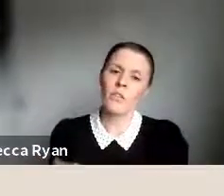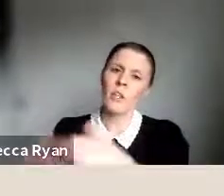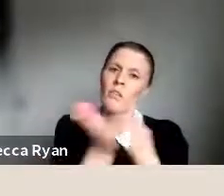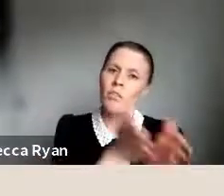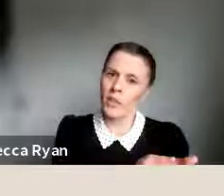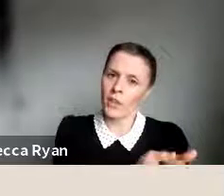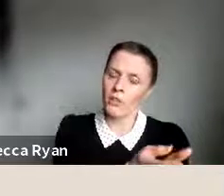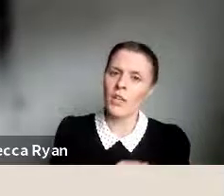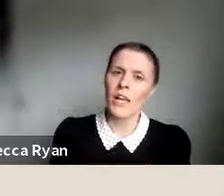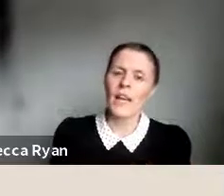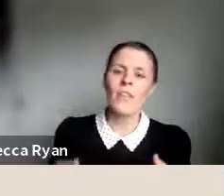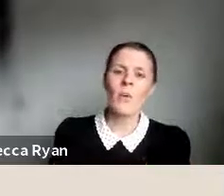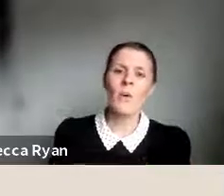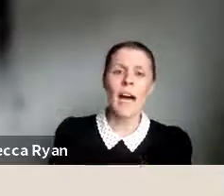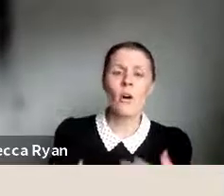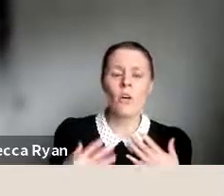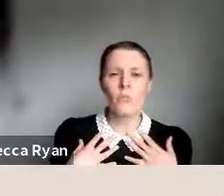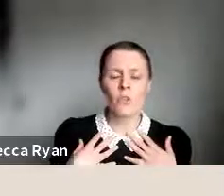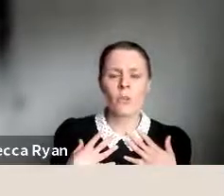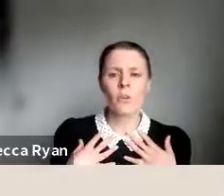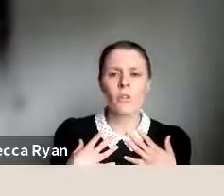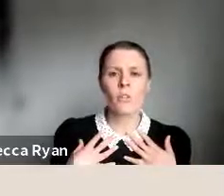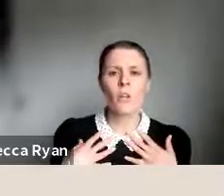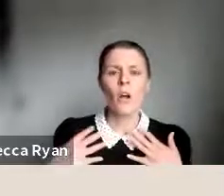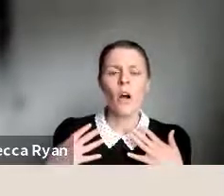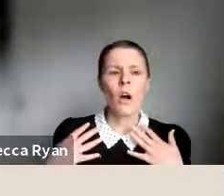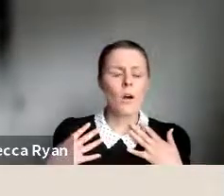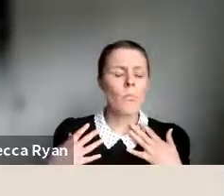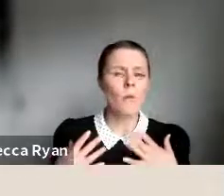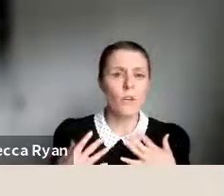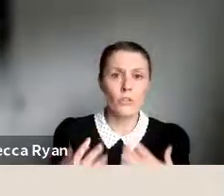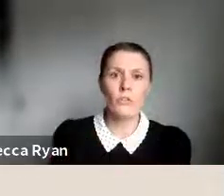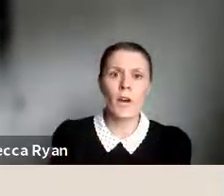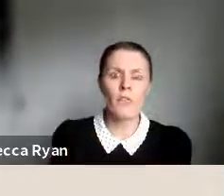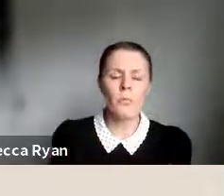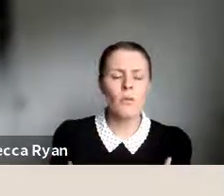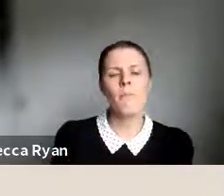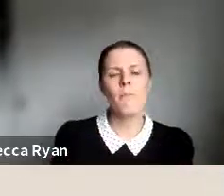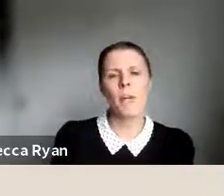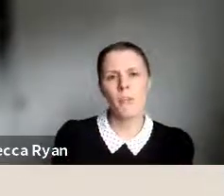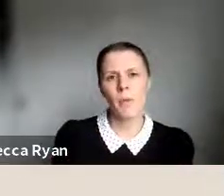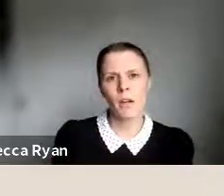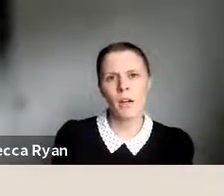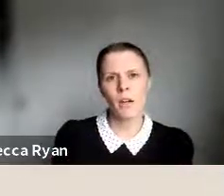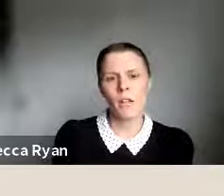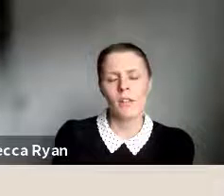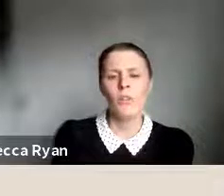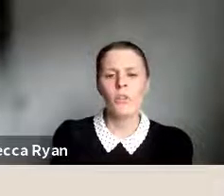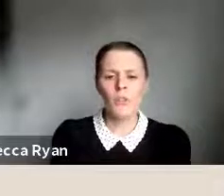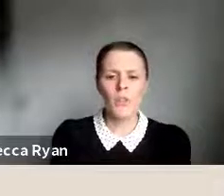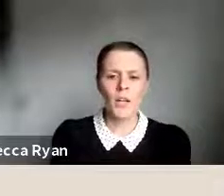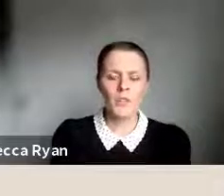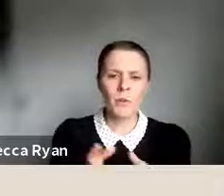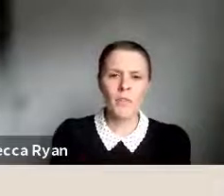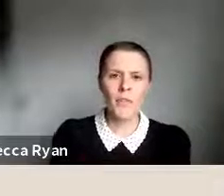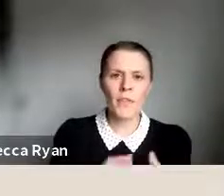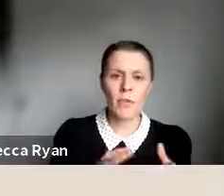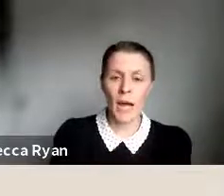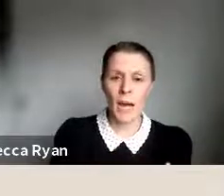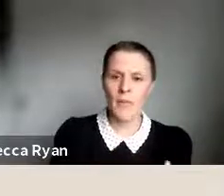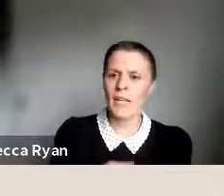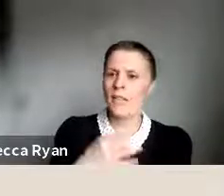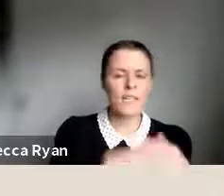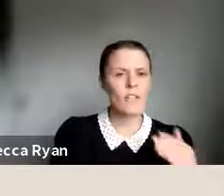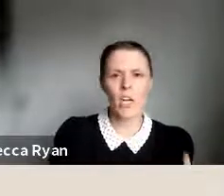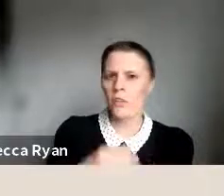this instead of this. That way, the outcomes for the person are survivable and much better. So it's not to prevent this